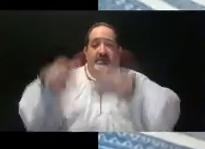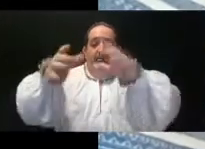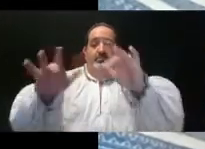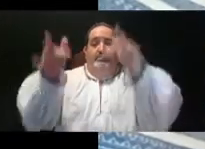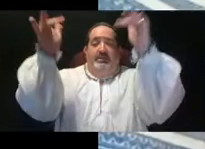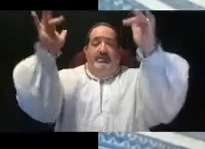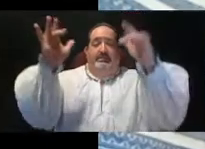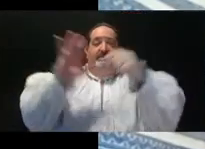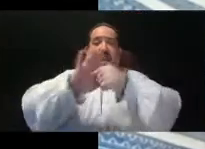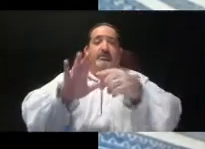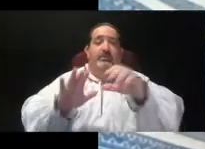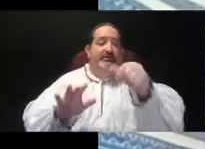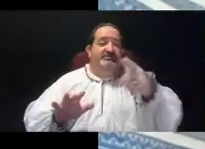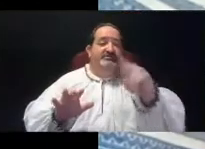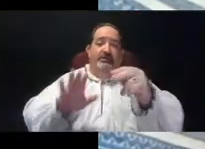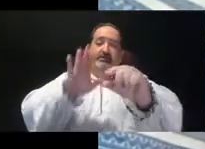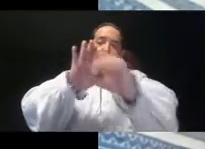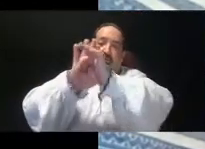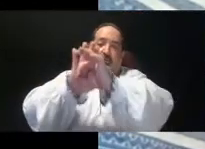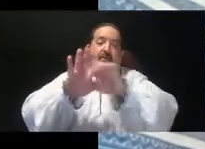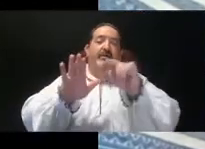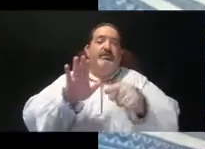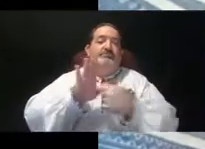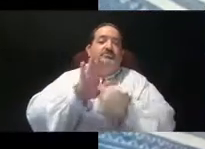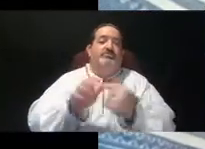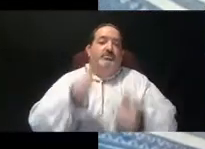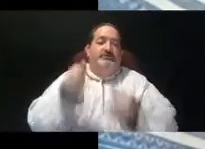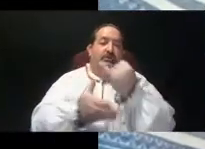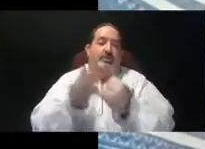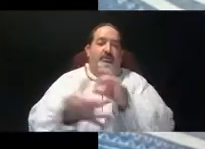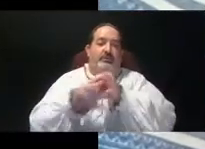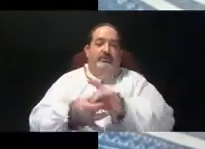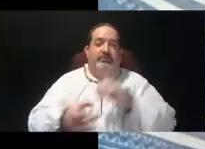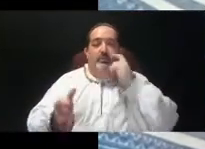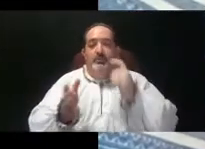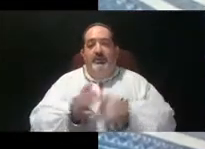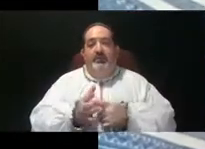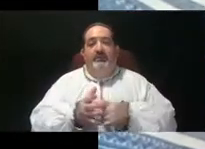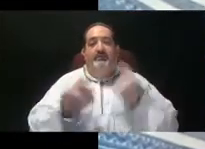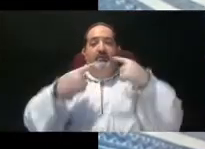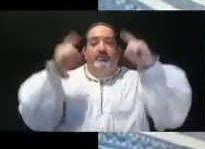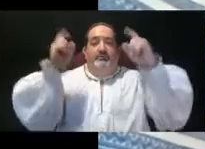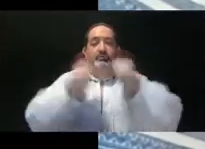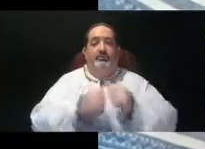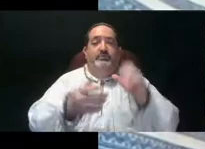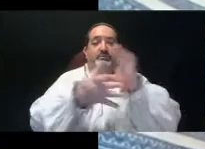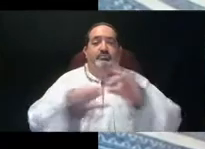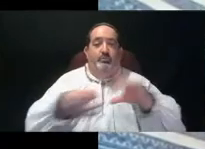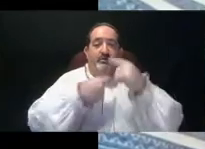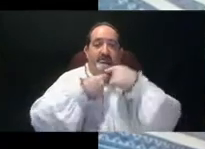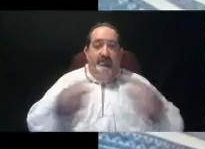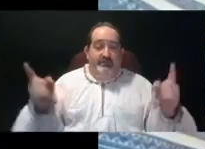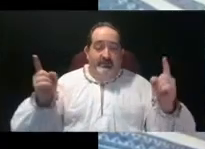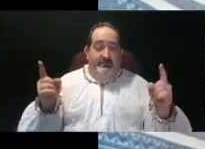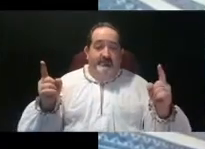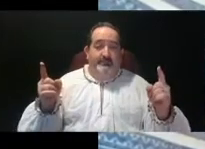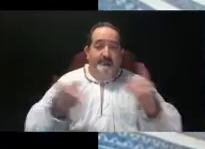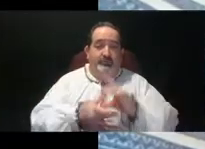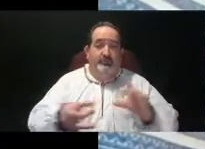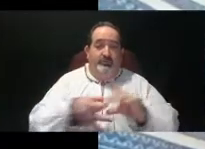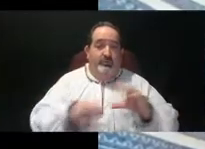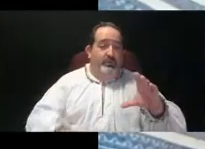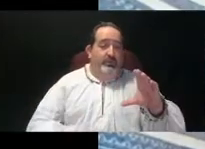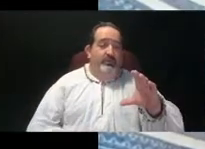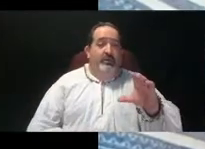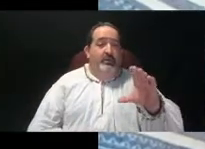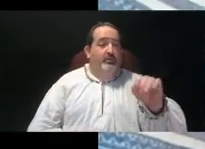to distinguish the art form being recognized. In recognition of accomplishment in storytelling, we have placed a coral